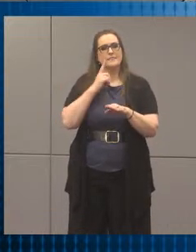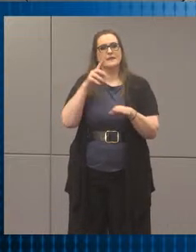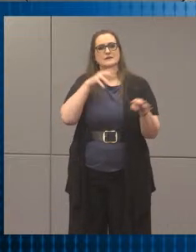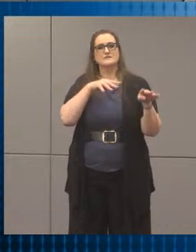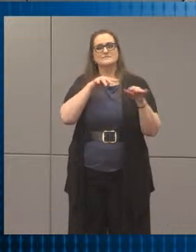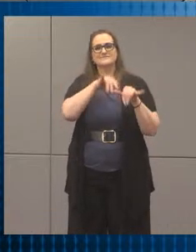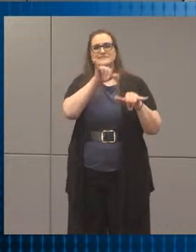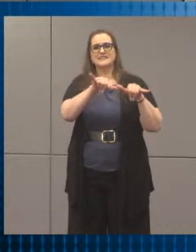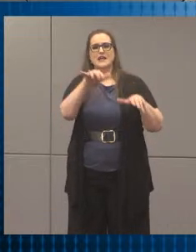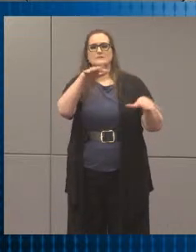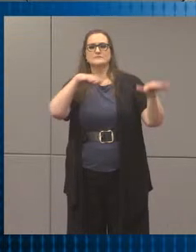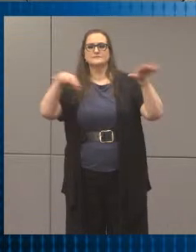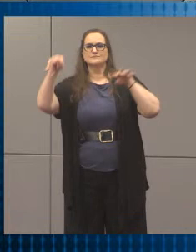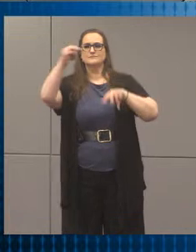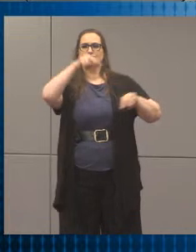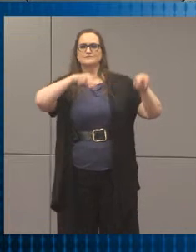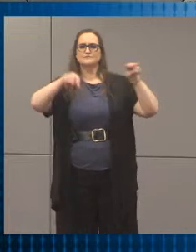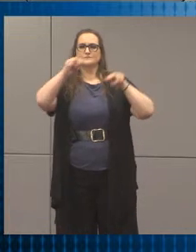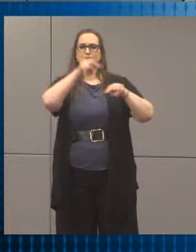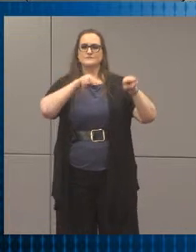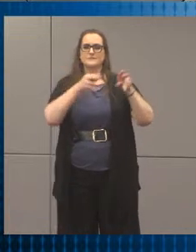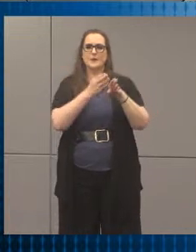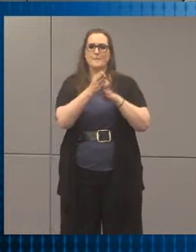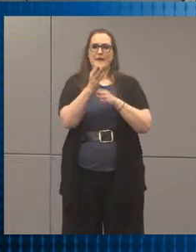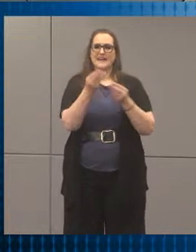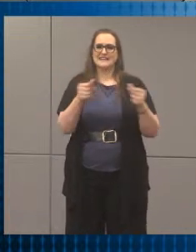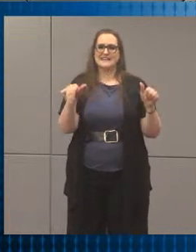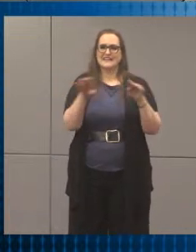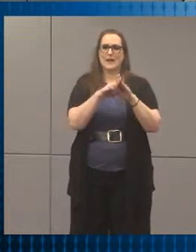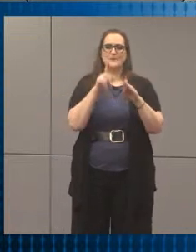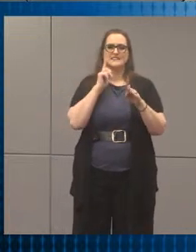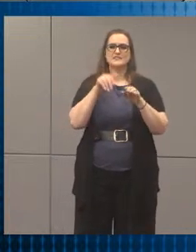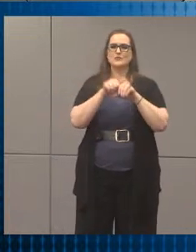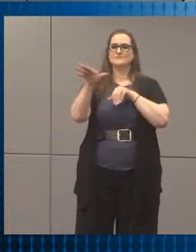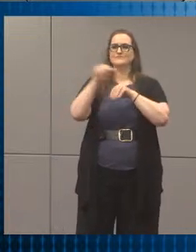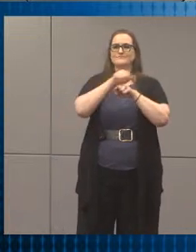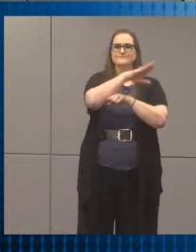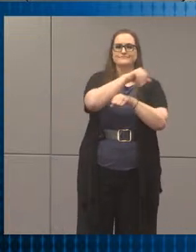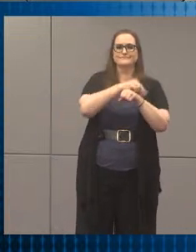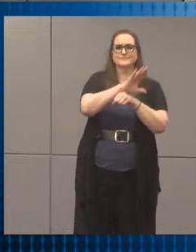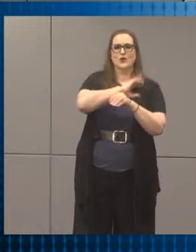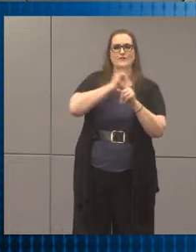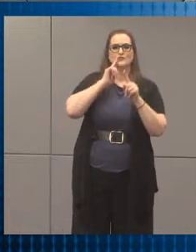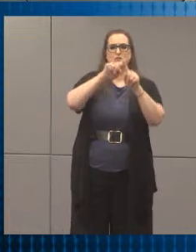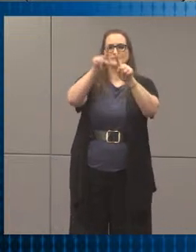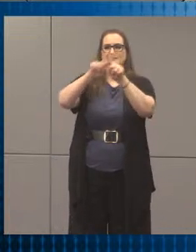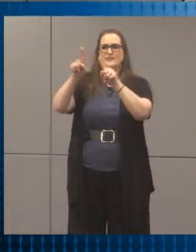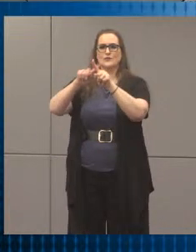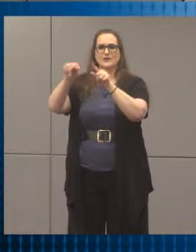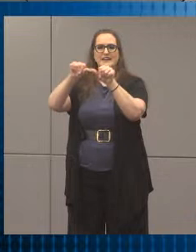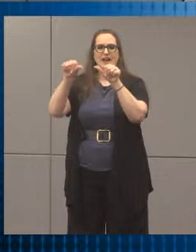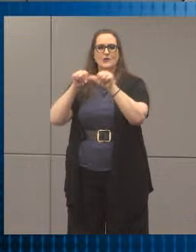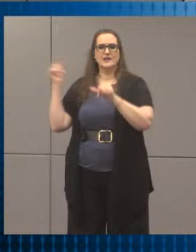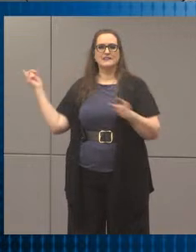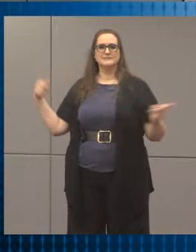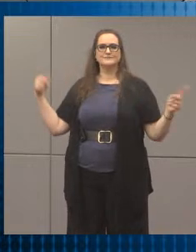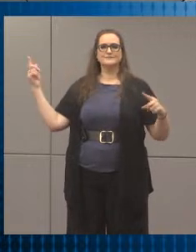on main campus, redeployed officers from different areas